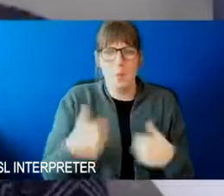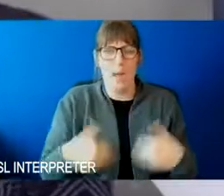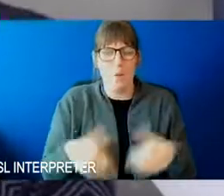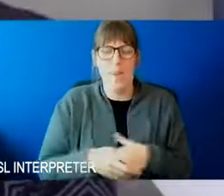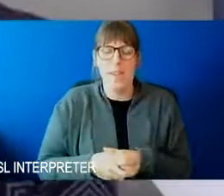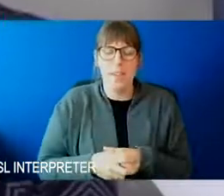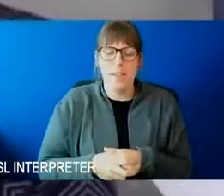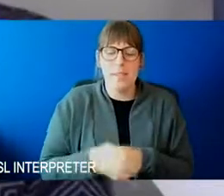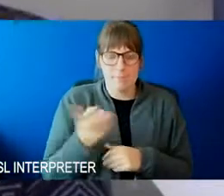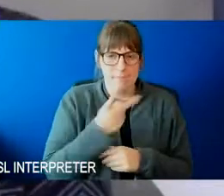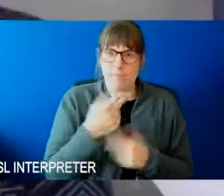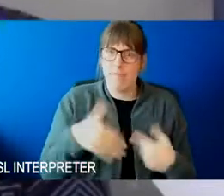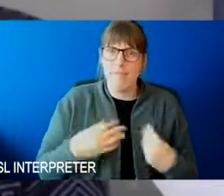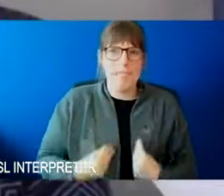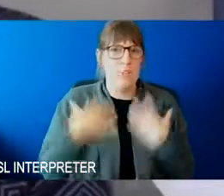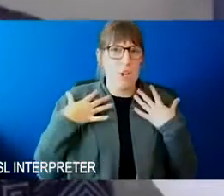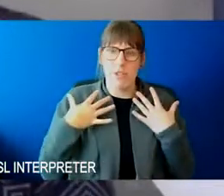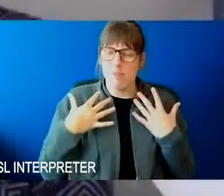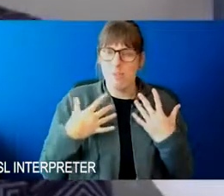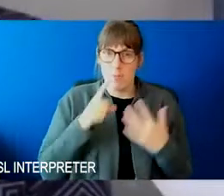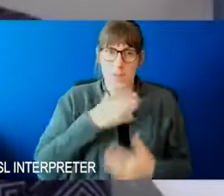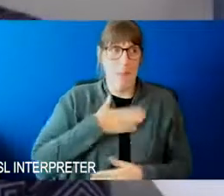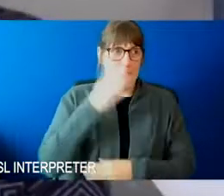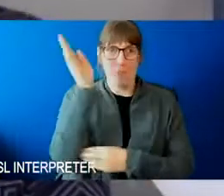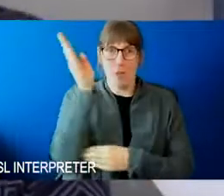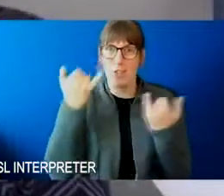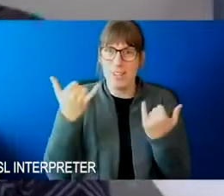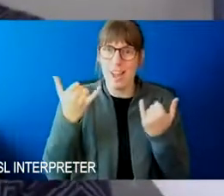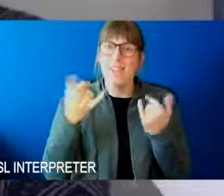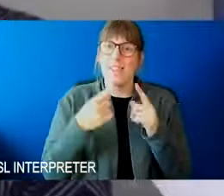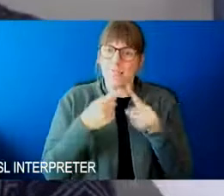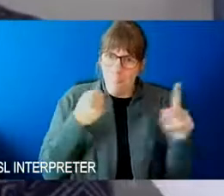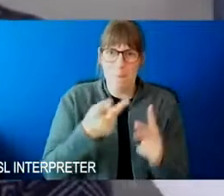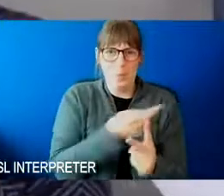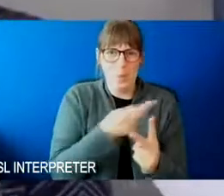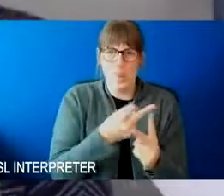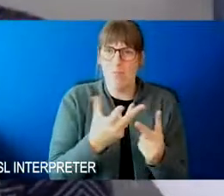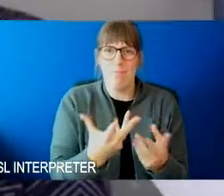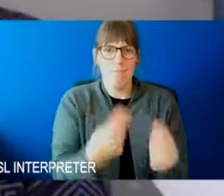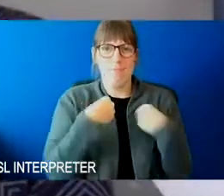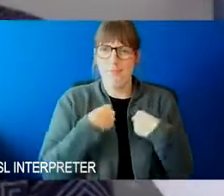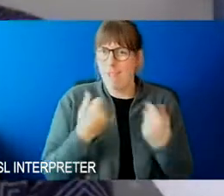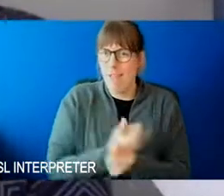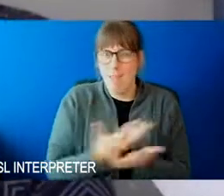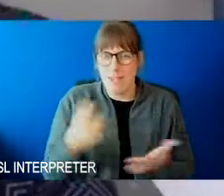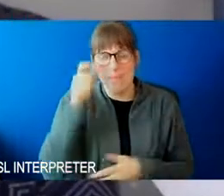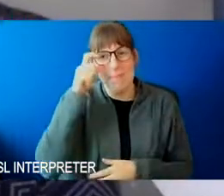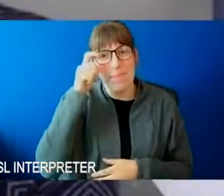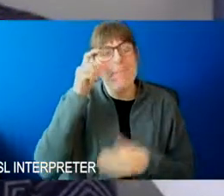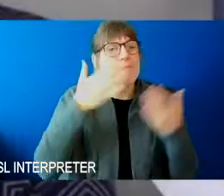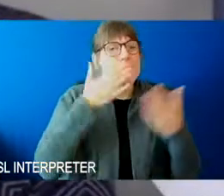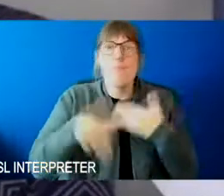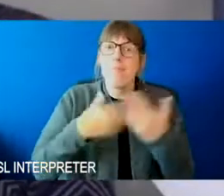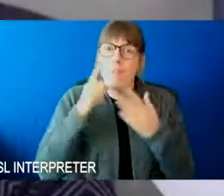Heartfelt gratitude to you both. You've been an inspiration, and so much of what's in this presentation really has been inspired